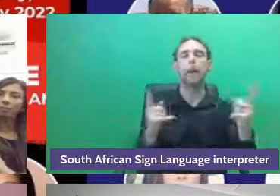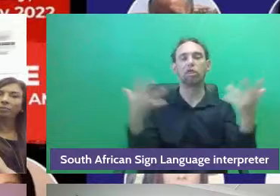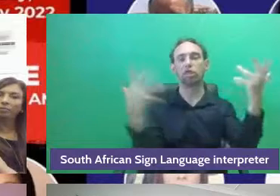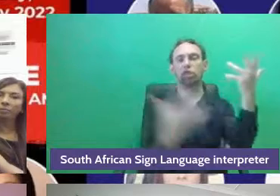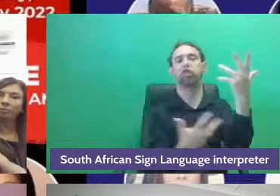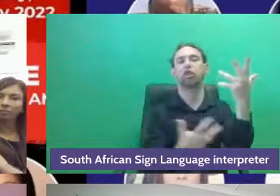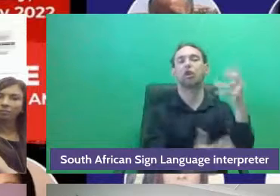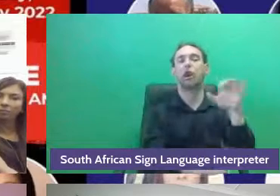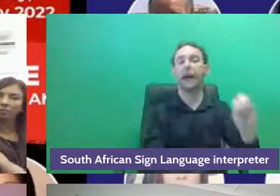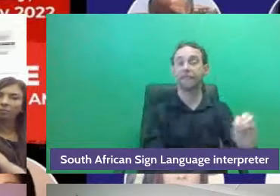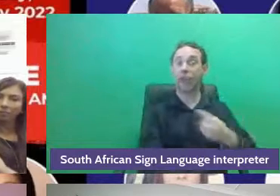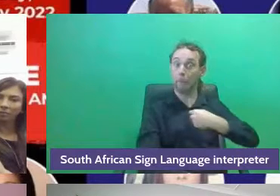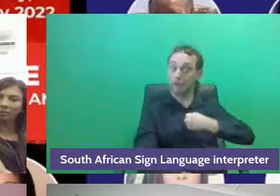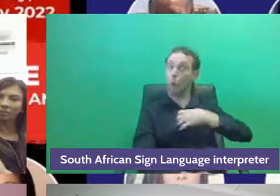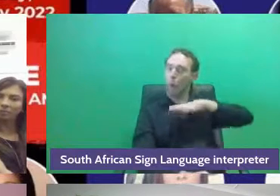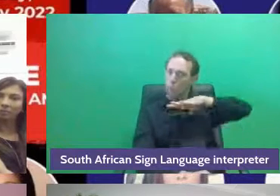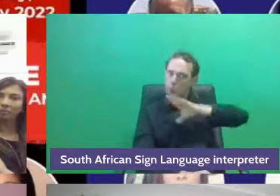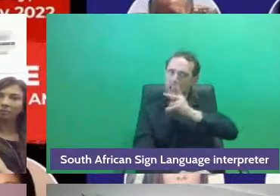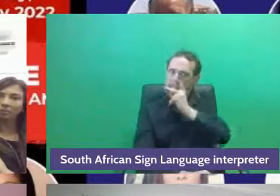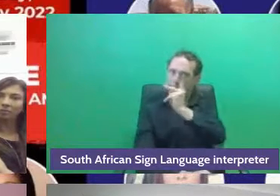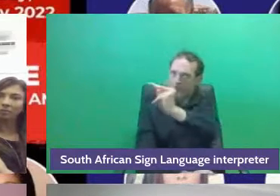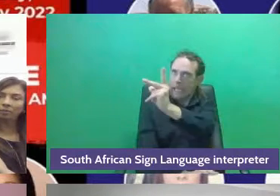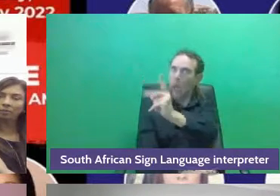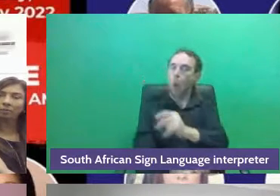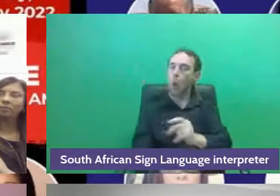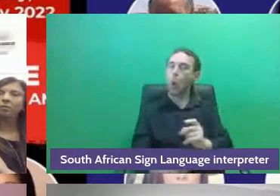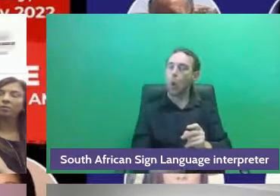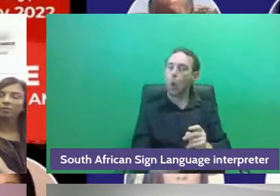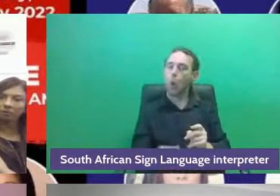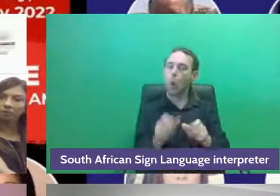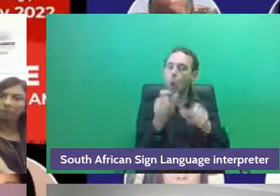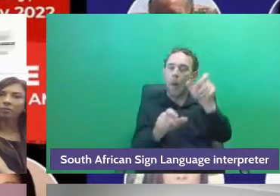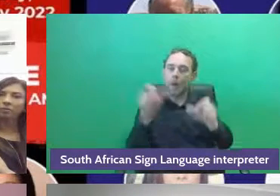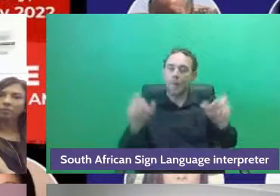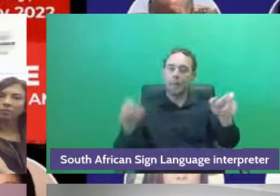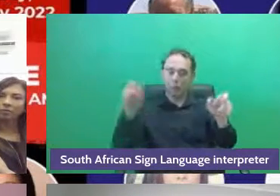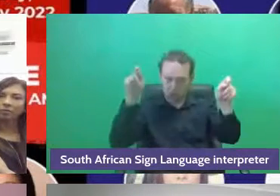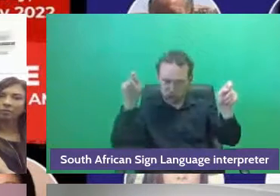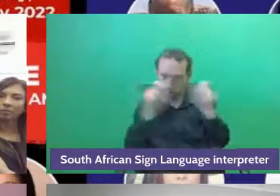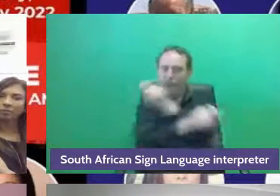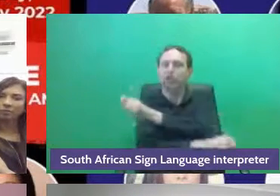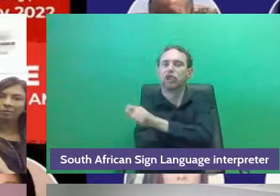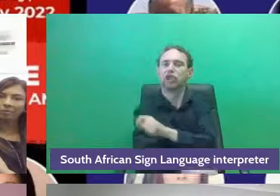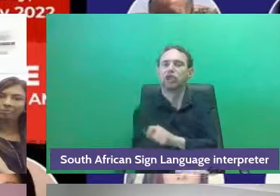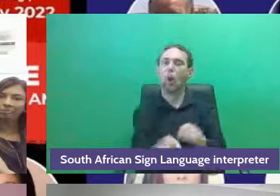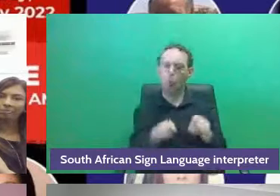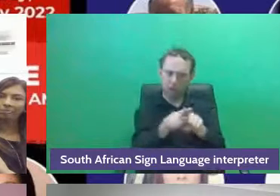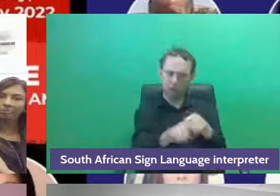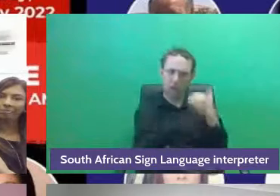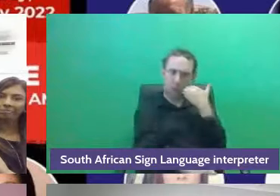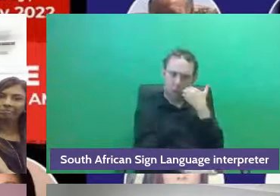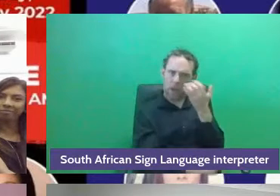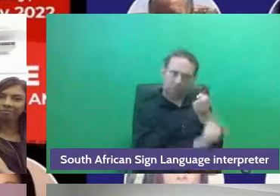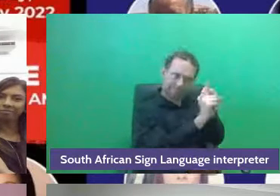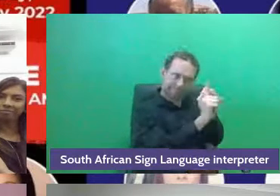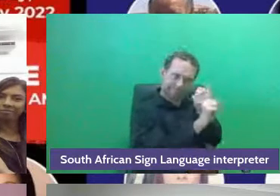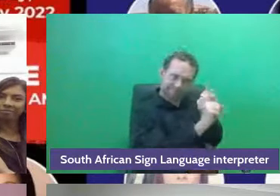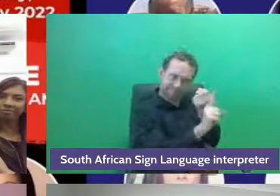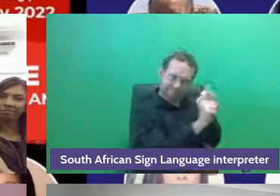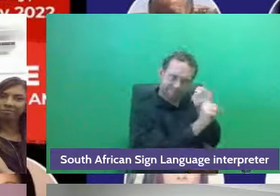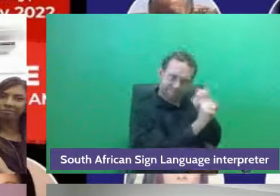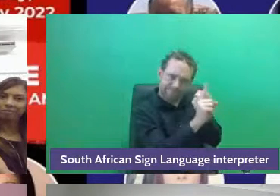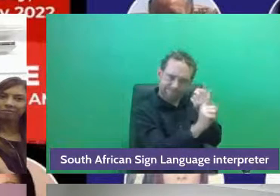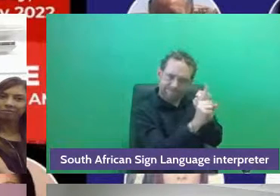the change and I understood the affecting my livelihood. I then ended up starting to